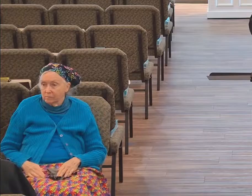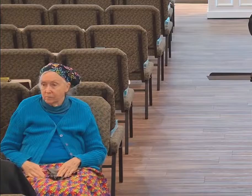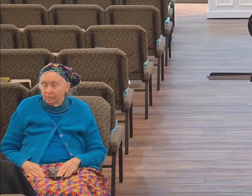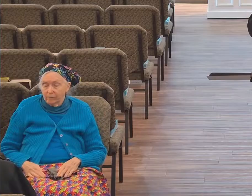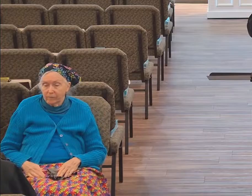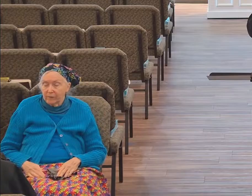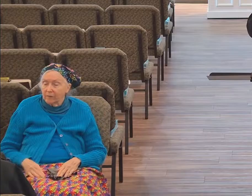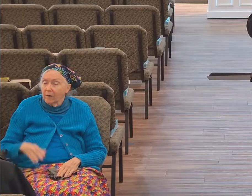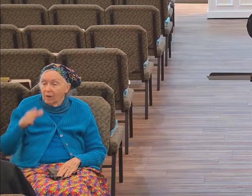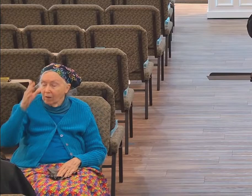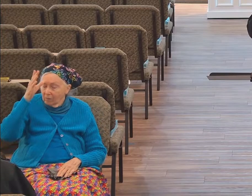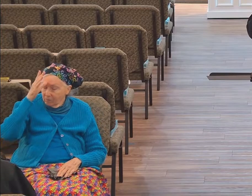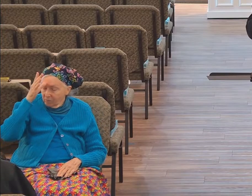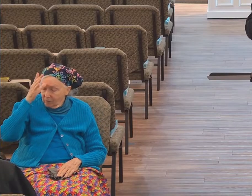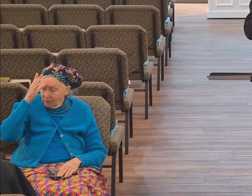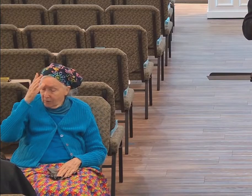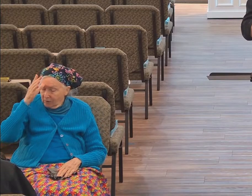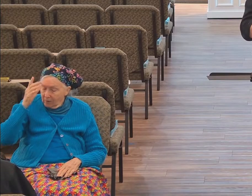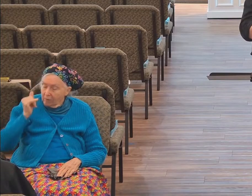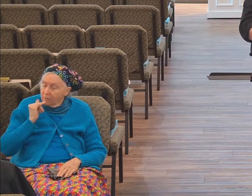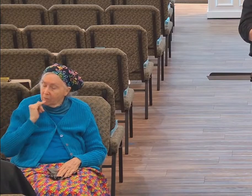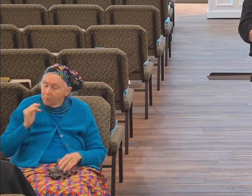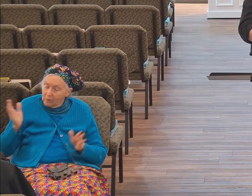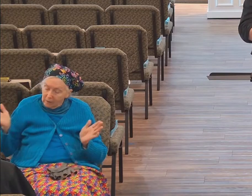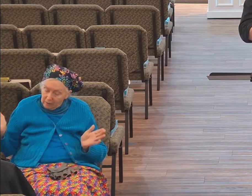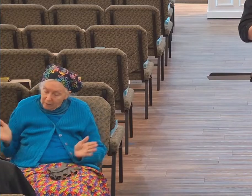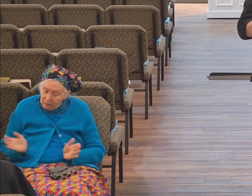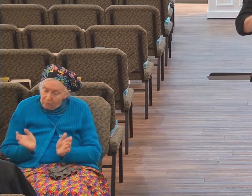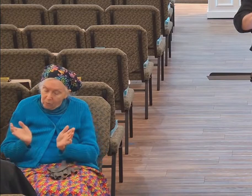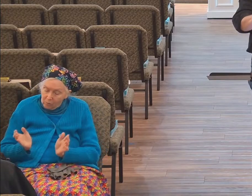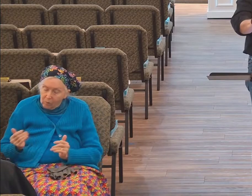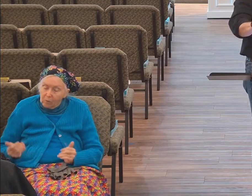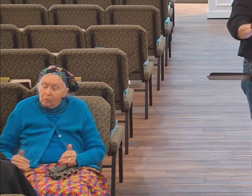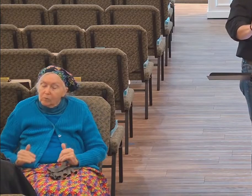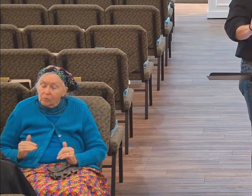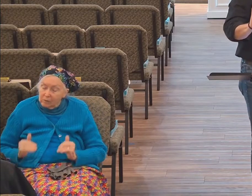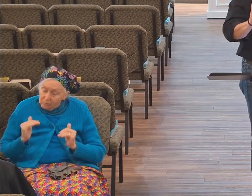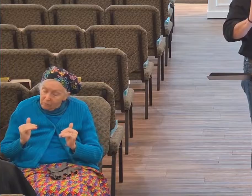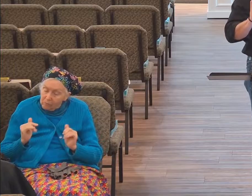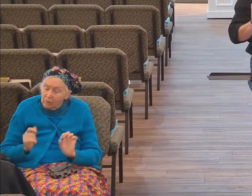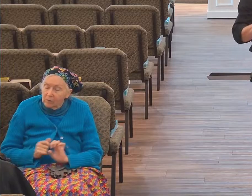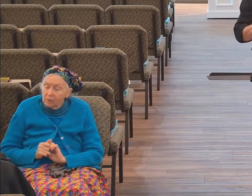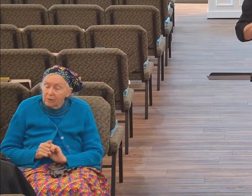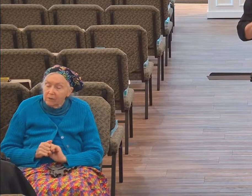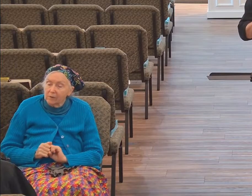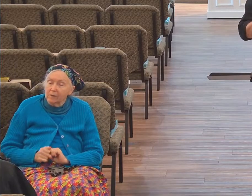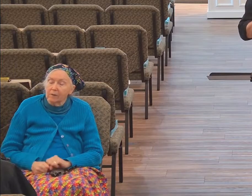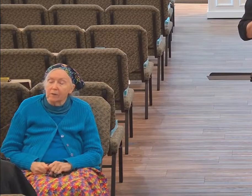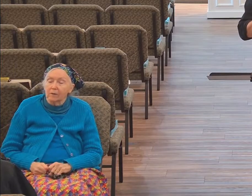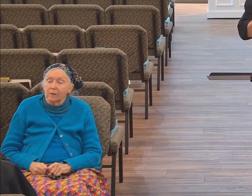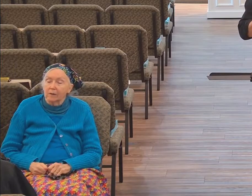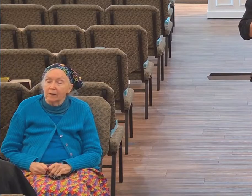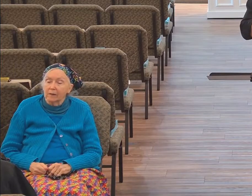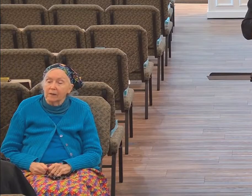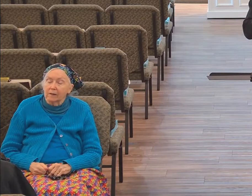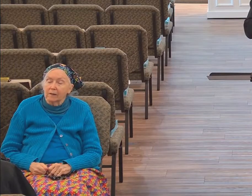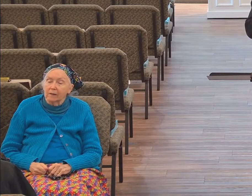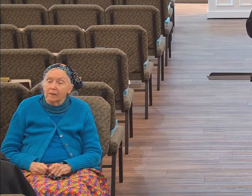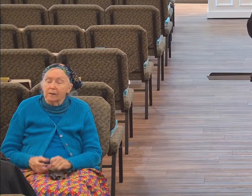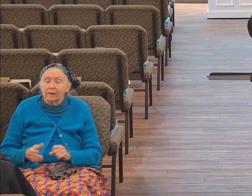of that, the father is urging you forward, exhorting you, and encouraging